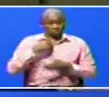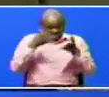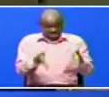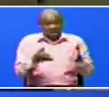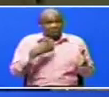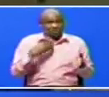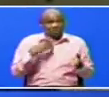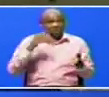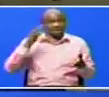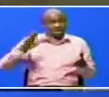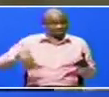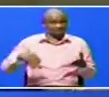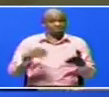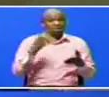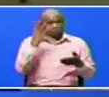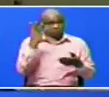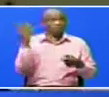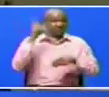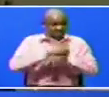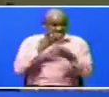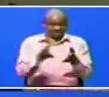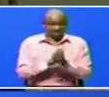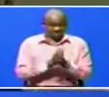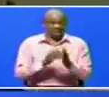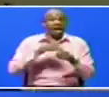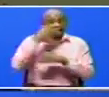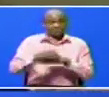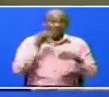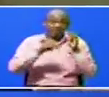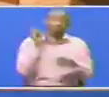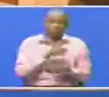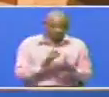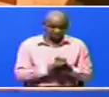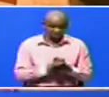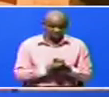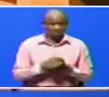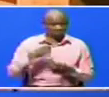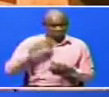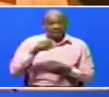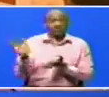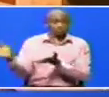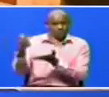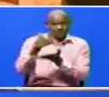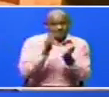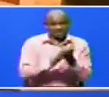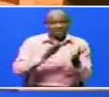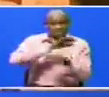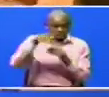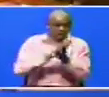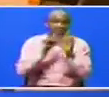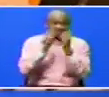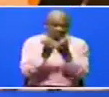last 4 or so days after the election. Mm-hmm. We had to mobilize all our